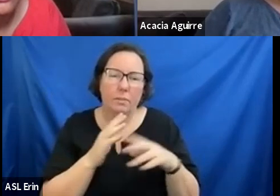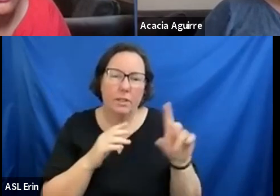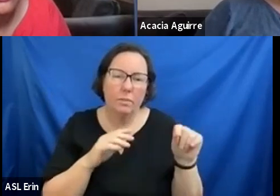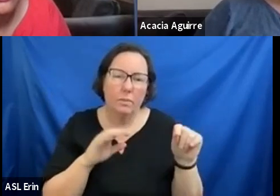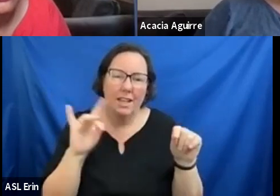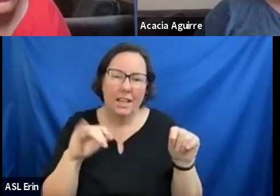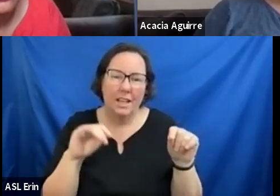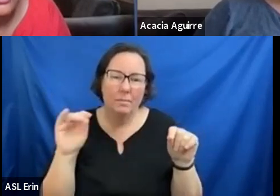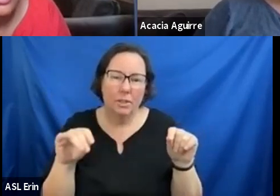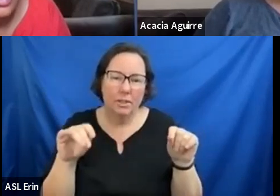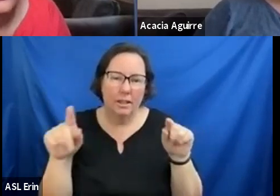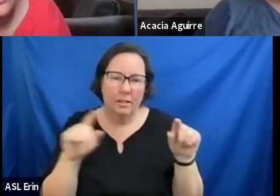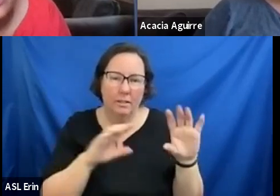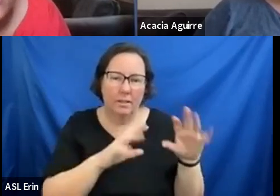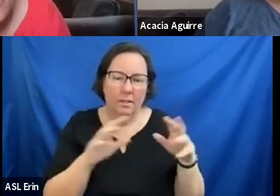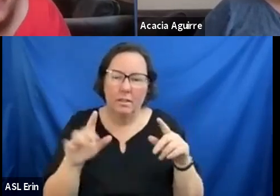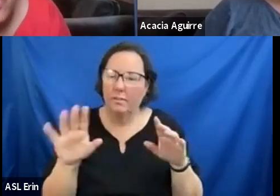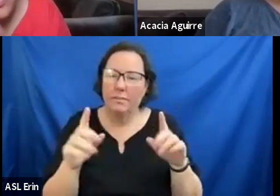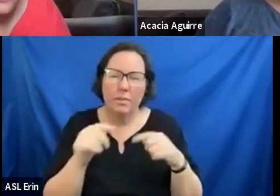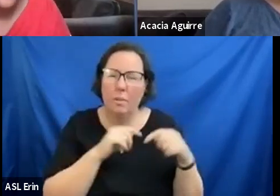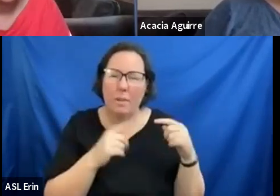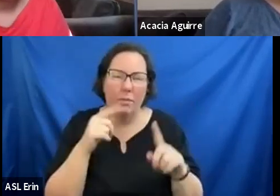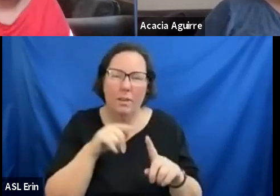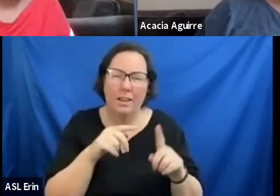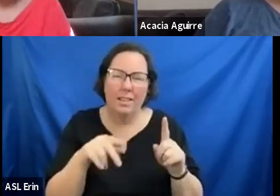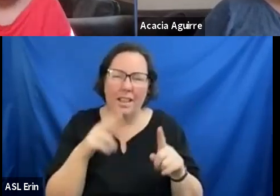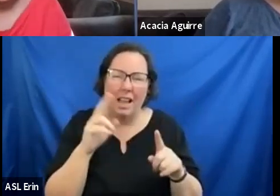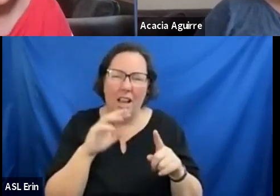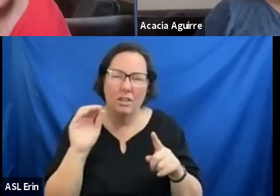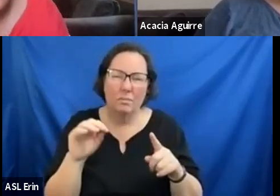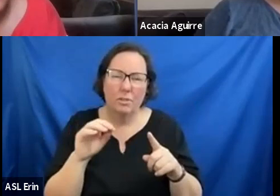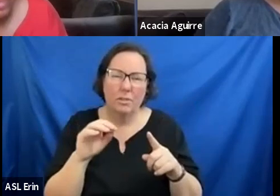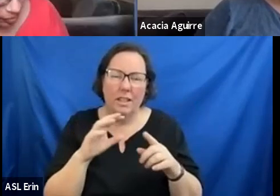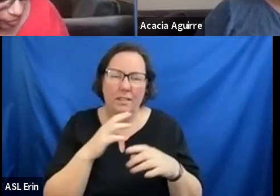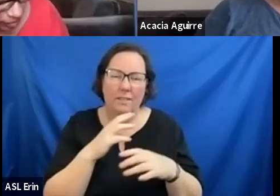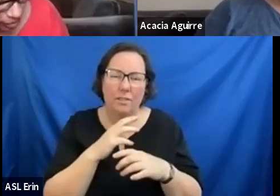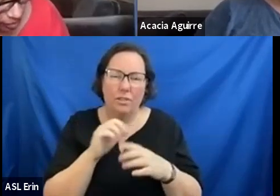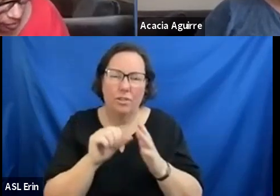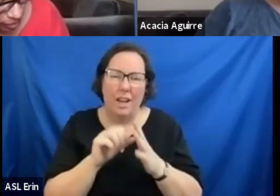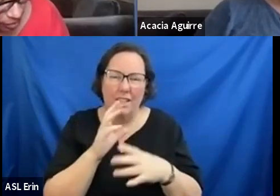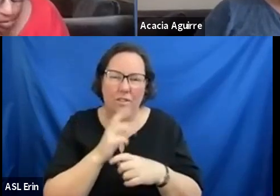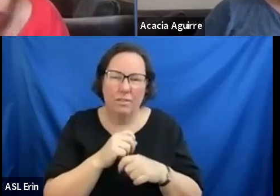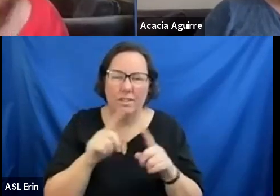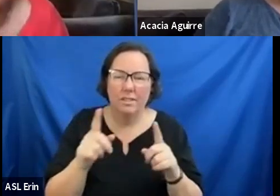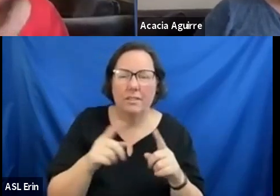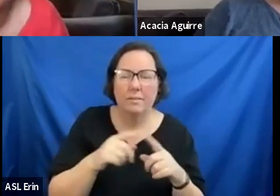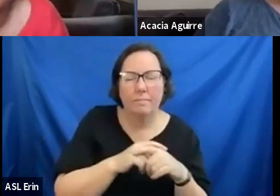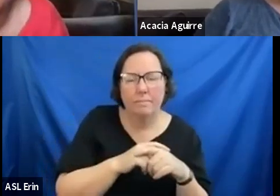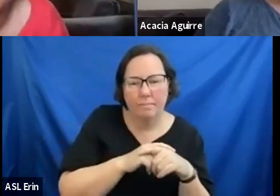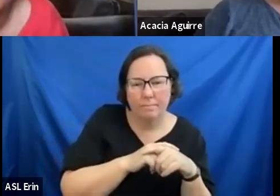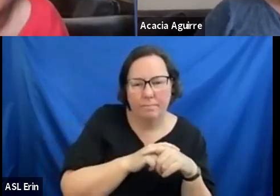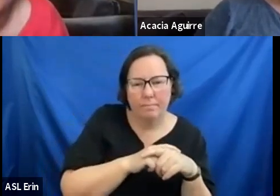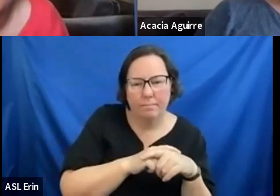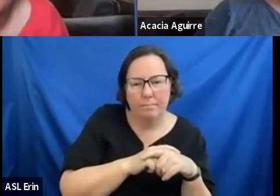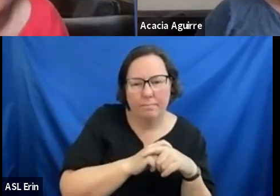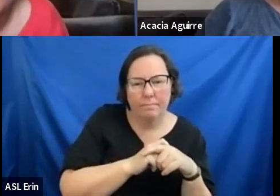seat distribution. I'm sorry, could you repeat that, Yeah. please? There was a request to determine whether